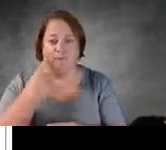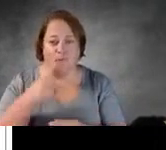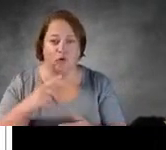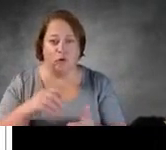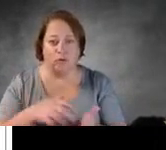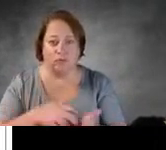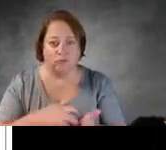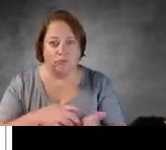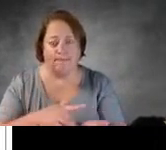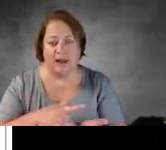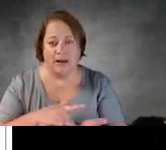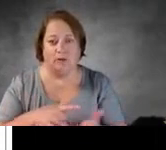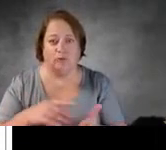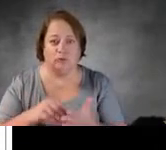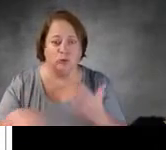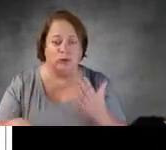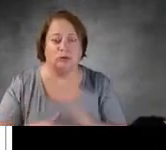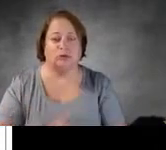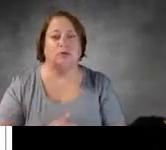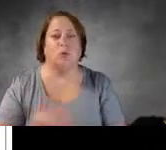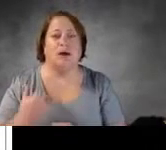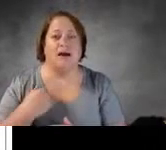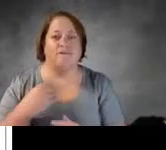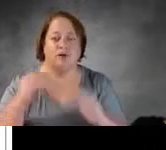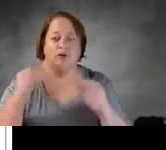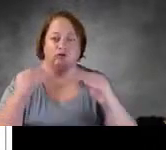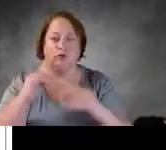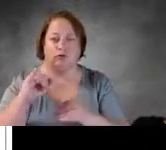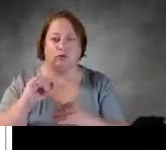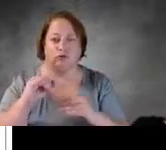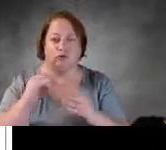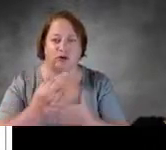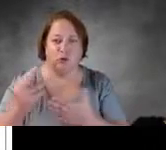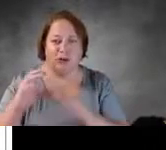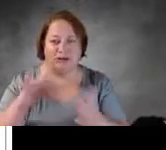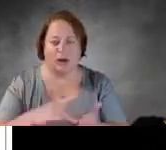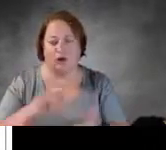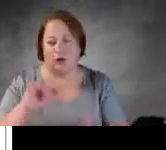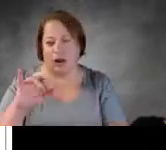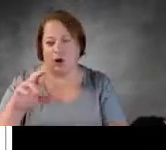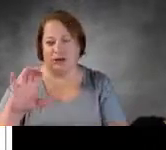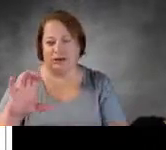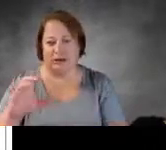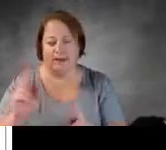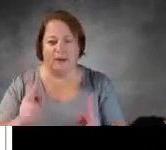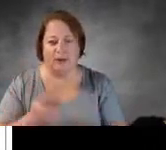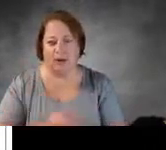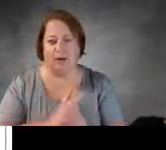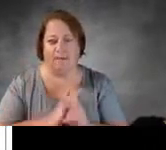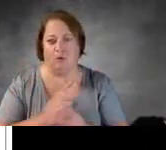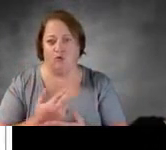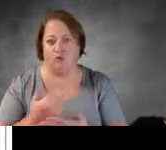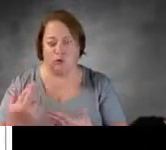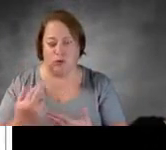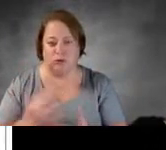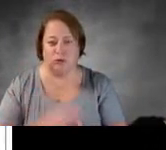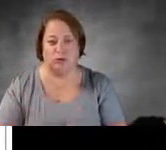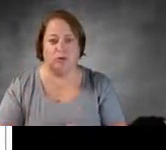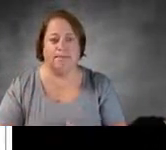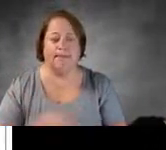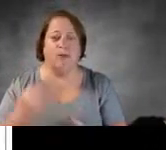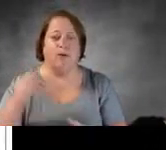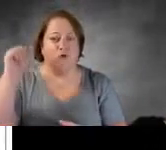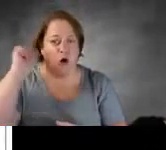students. We have Instructional Resource Center, or IRC, that people can come and check out resources from. We have